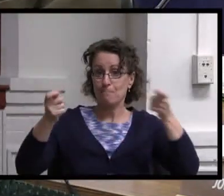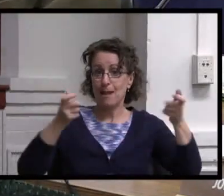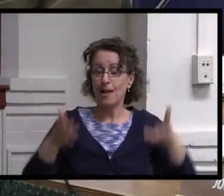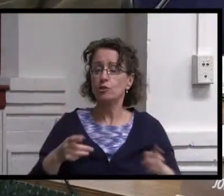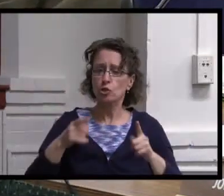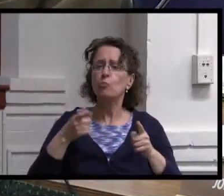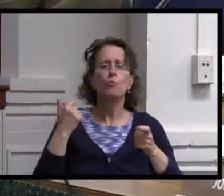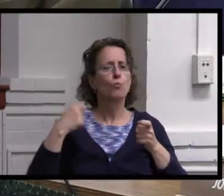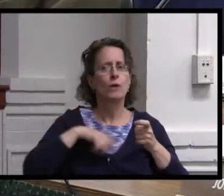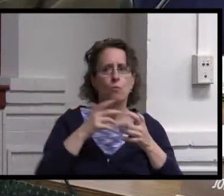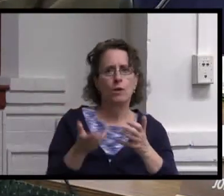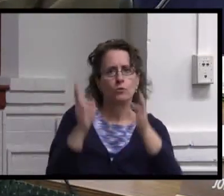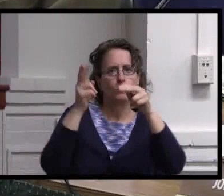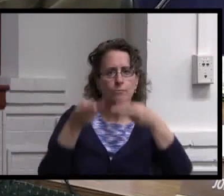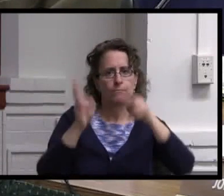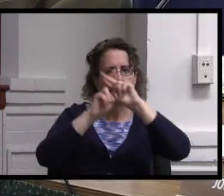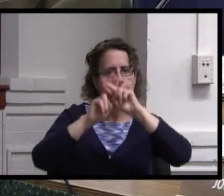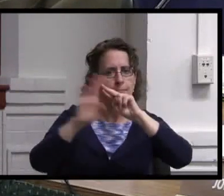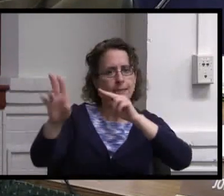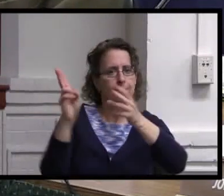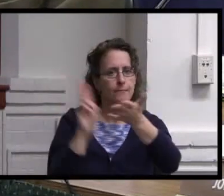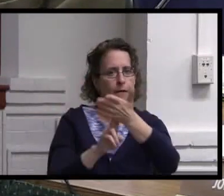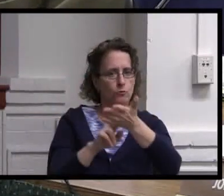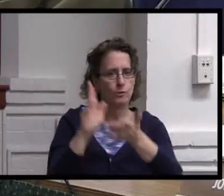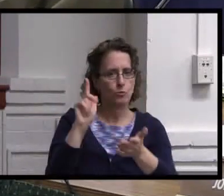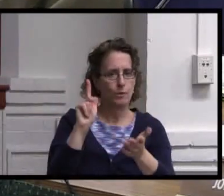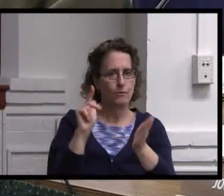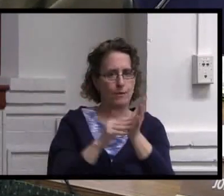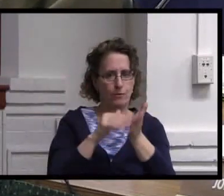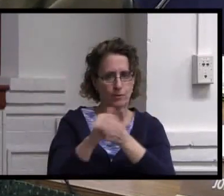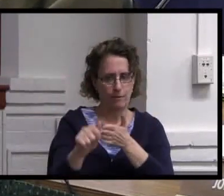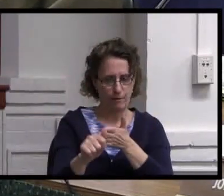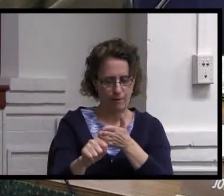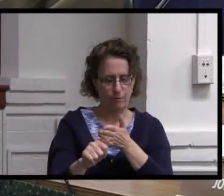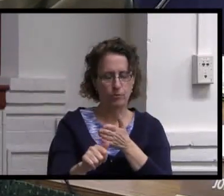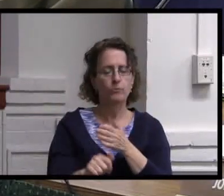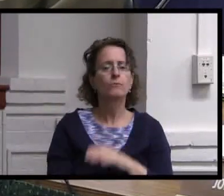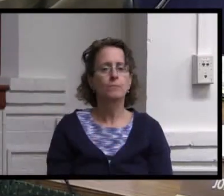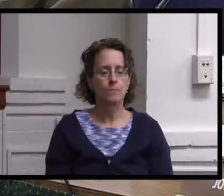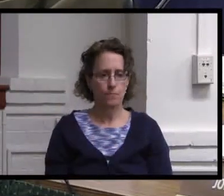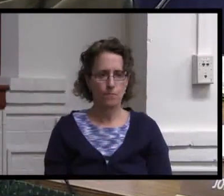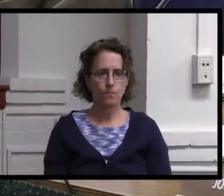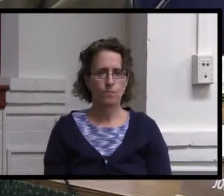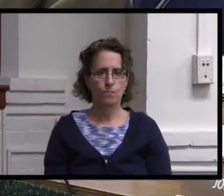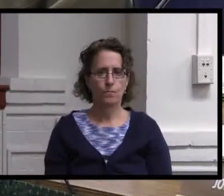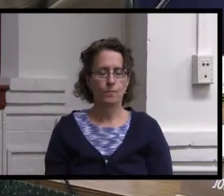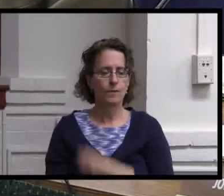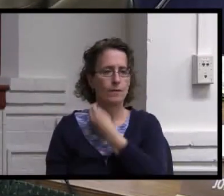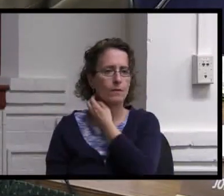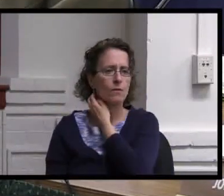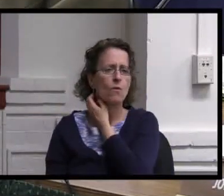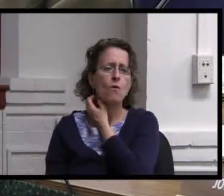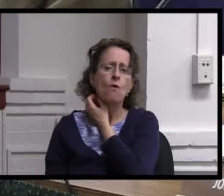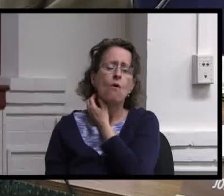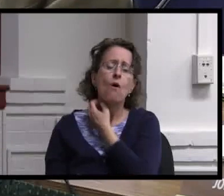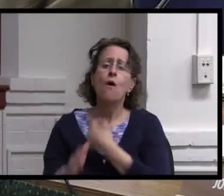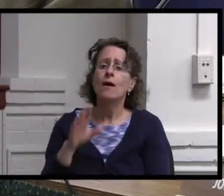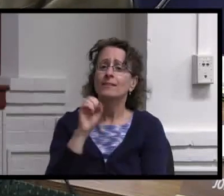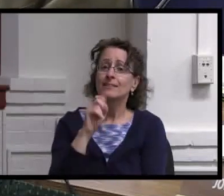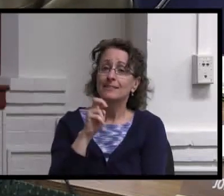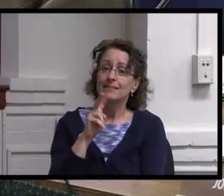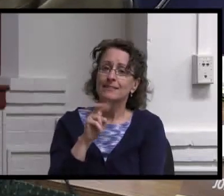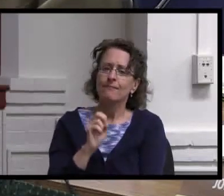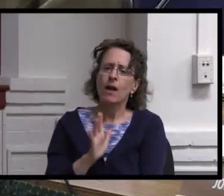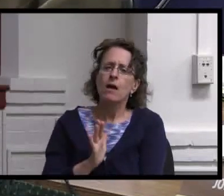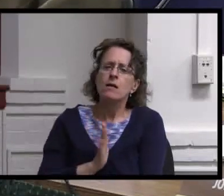detail in the written materials, and I want to state here that Steve has saved the town much more